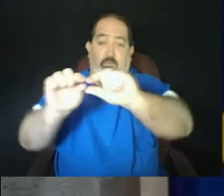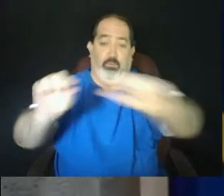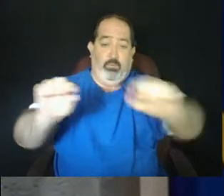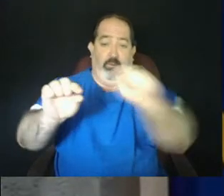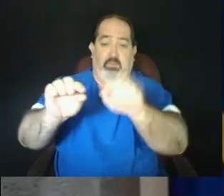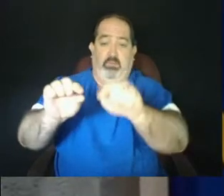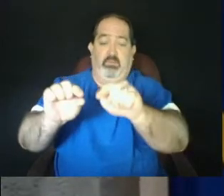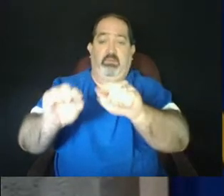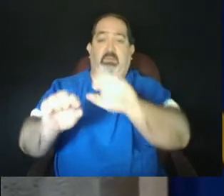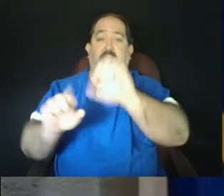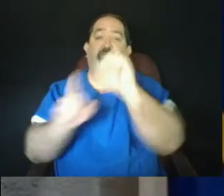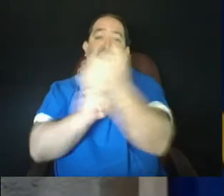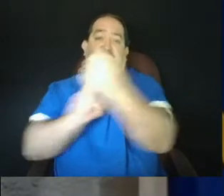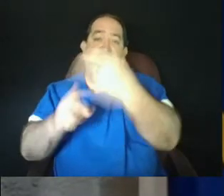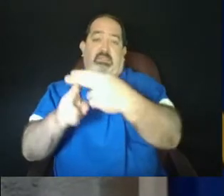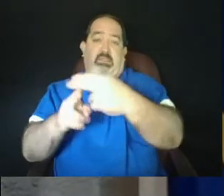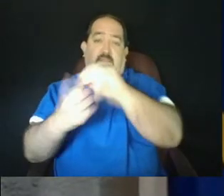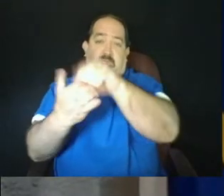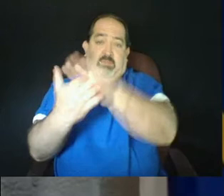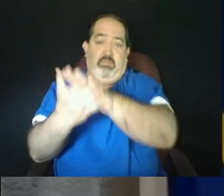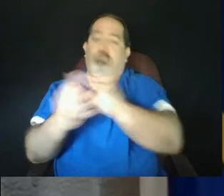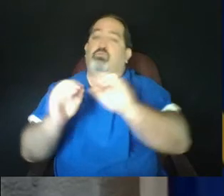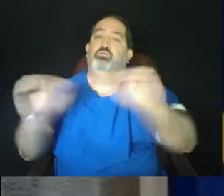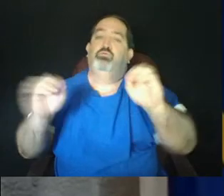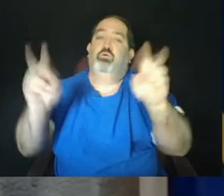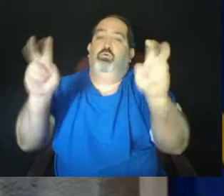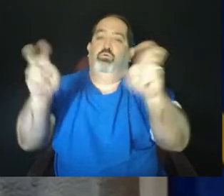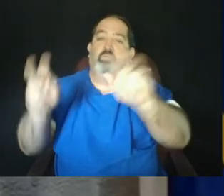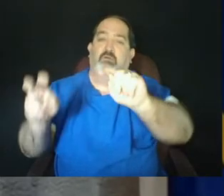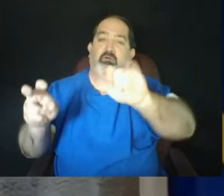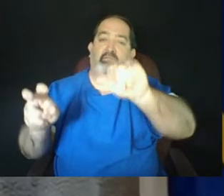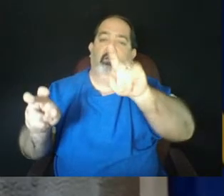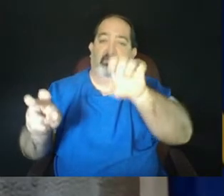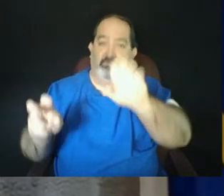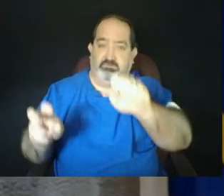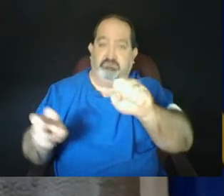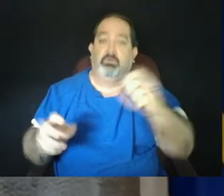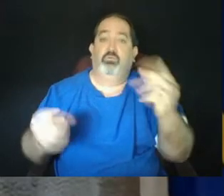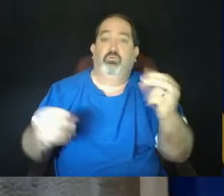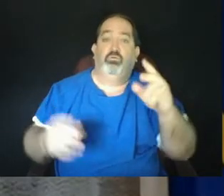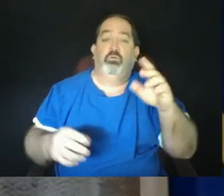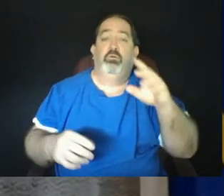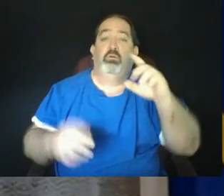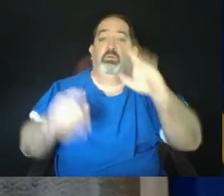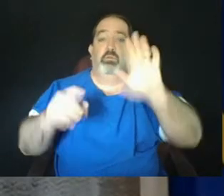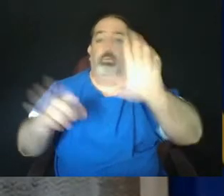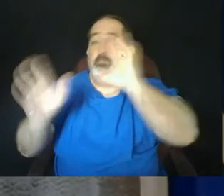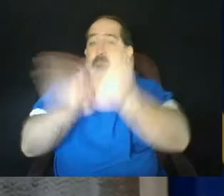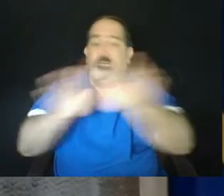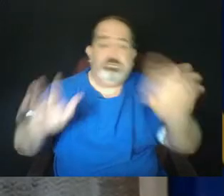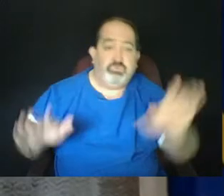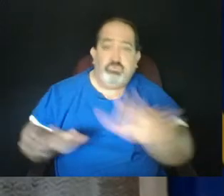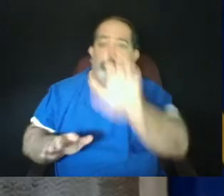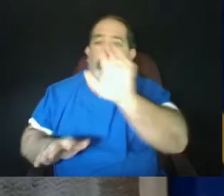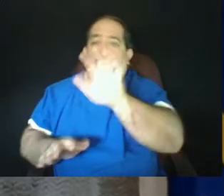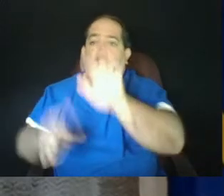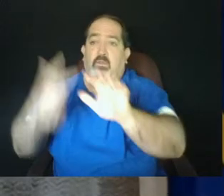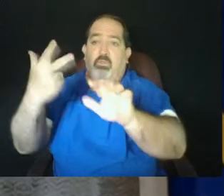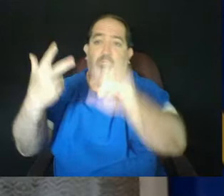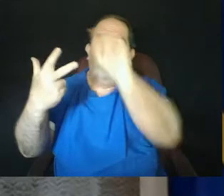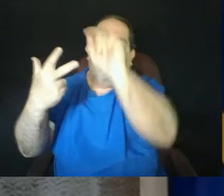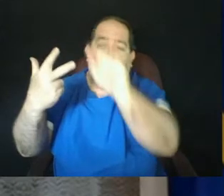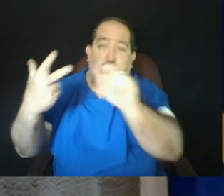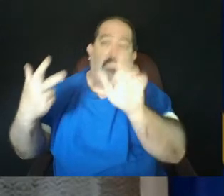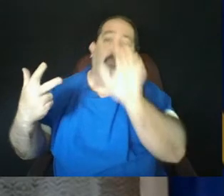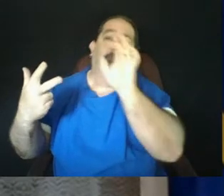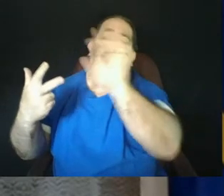name minus any titles. You can do this by hovering over your video, clicking on the 3 dots, and then selecting